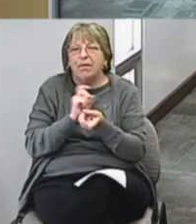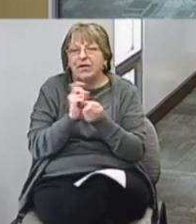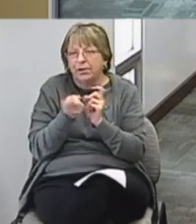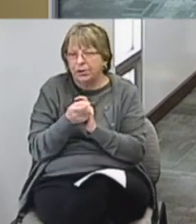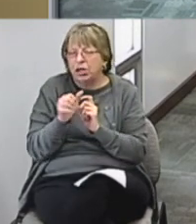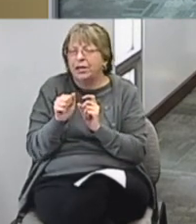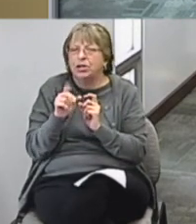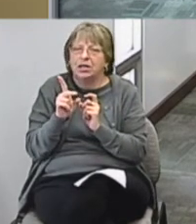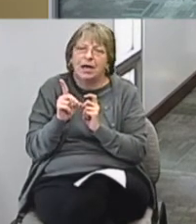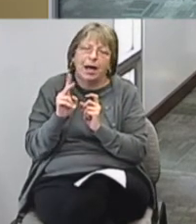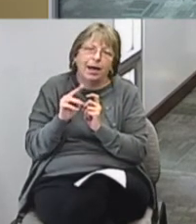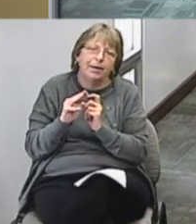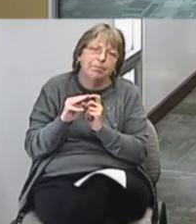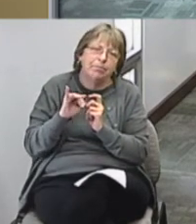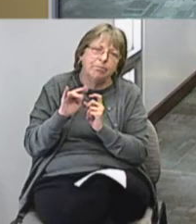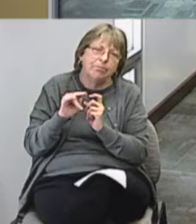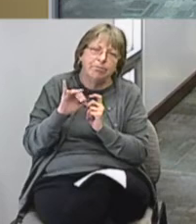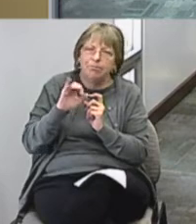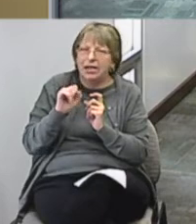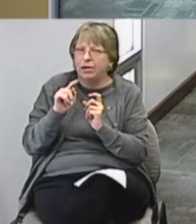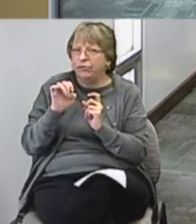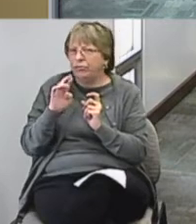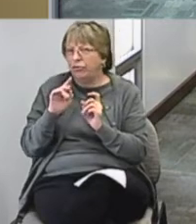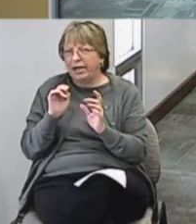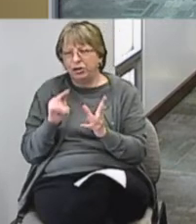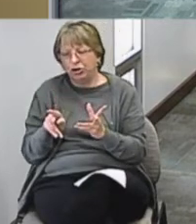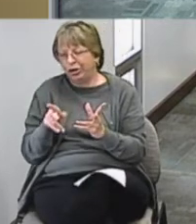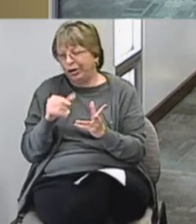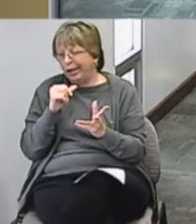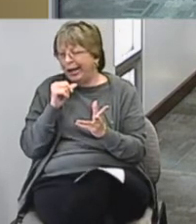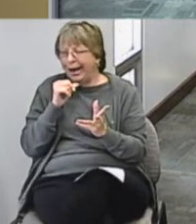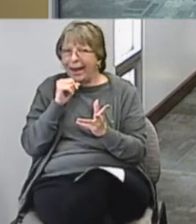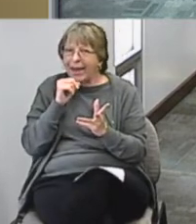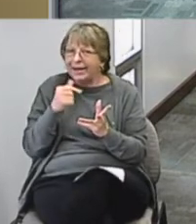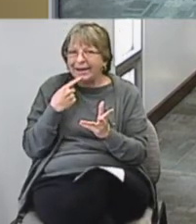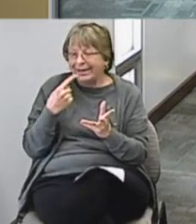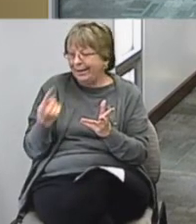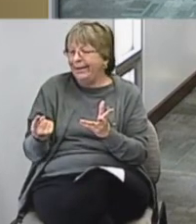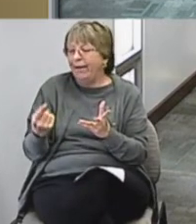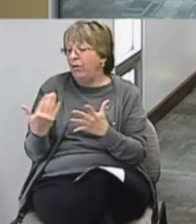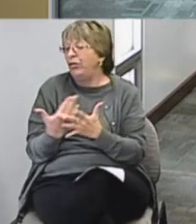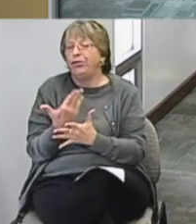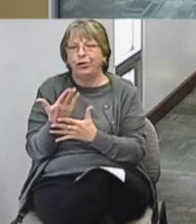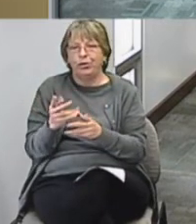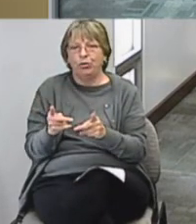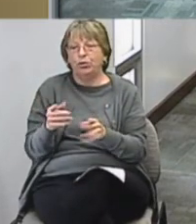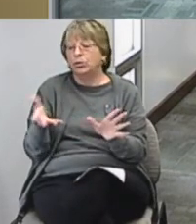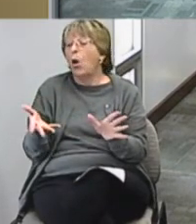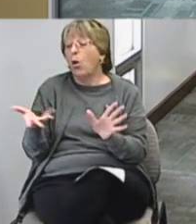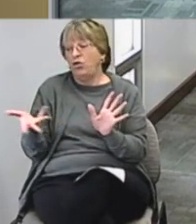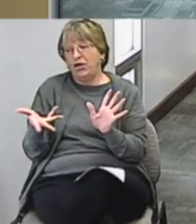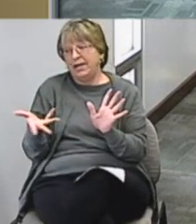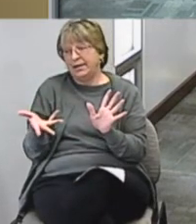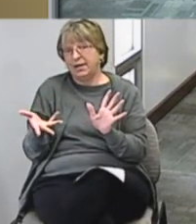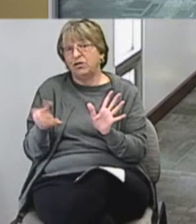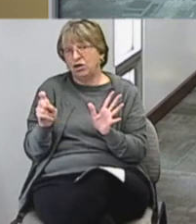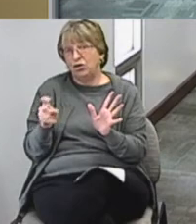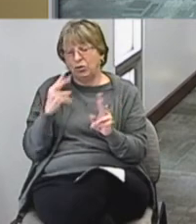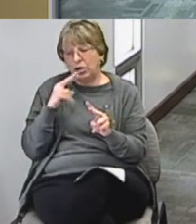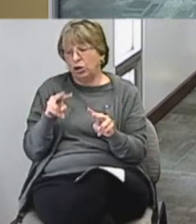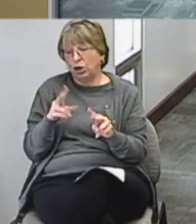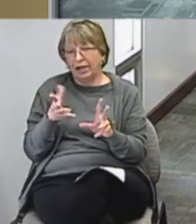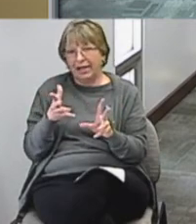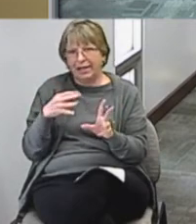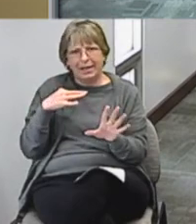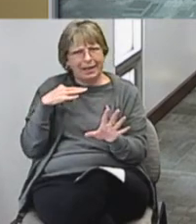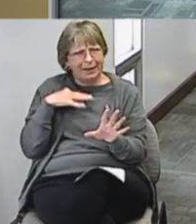Maybe they didn't pass the keys along, the outgoing didn't tell the incoming, oh, this is something you want to look at. No, Is the